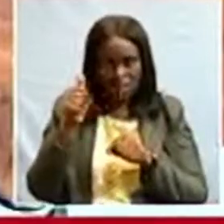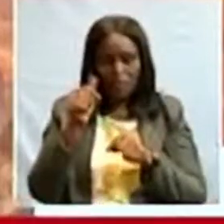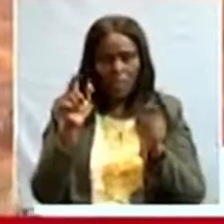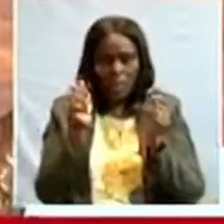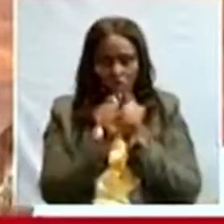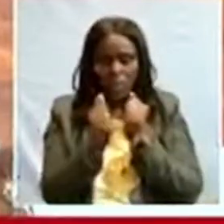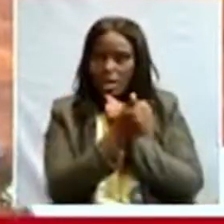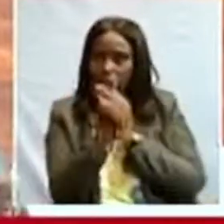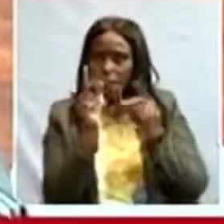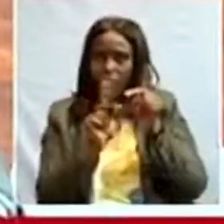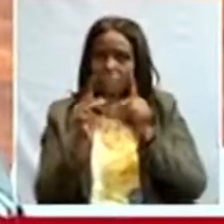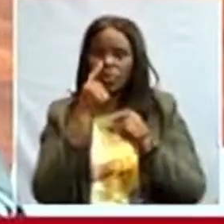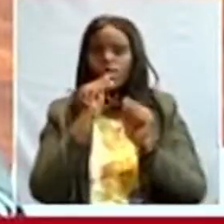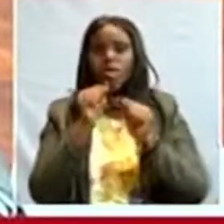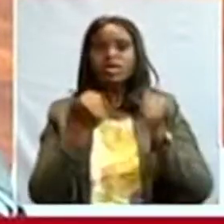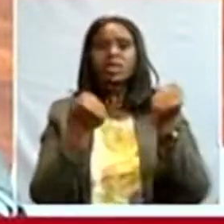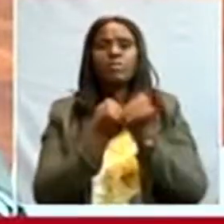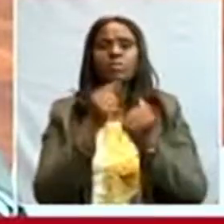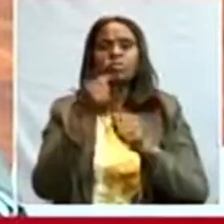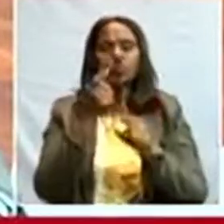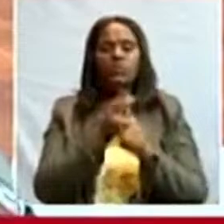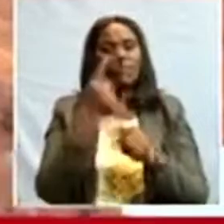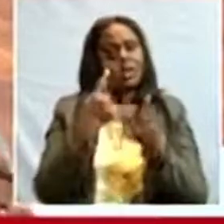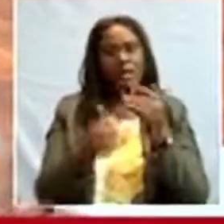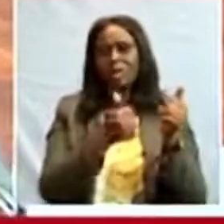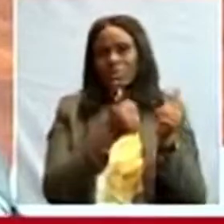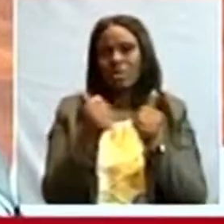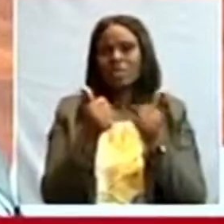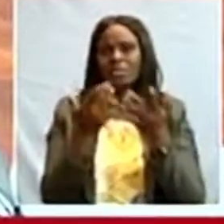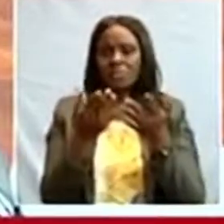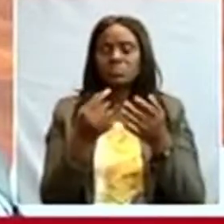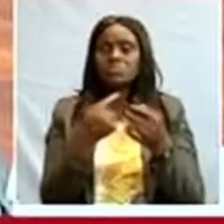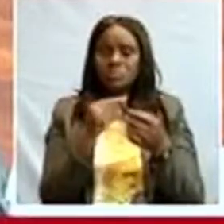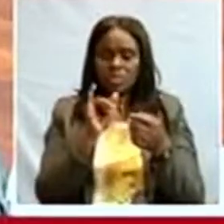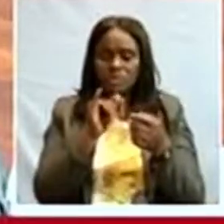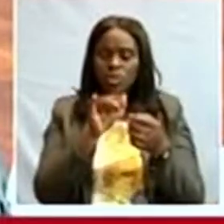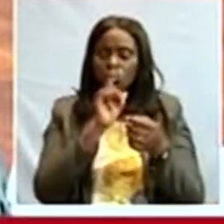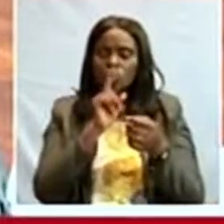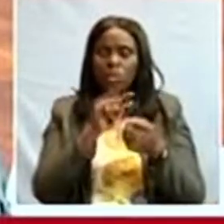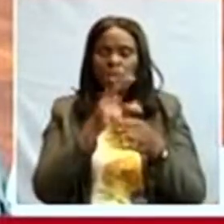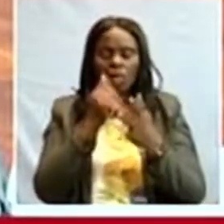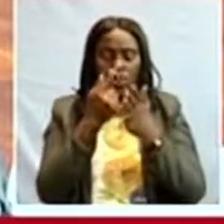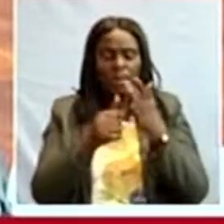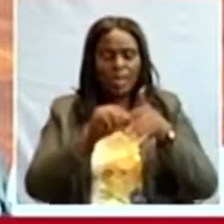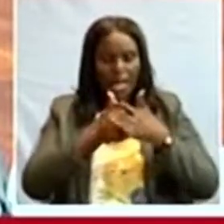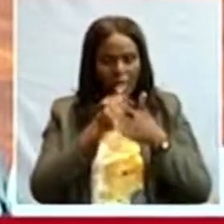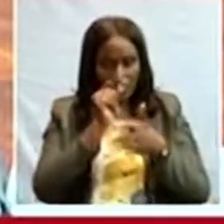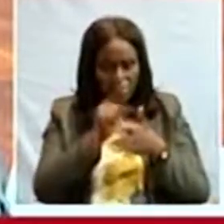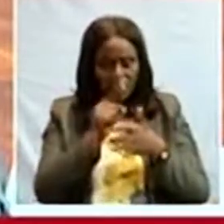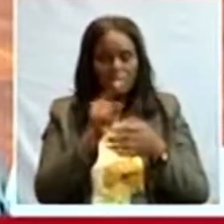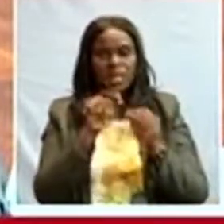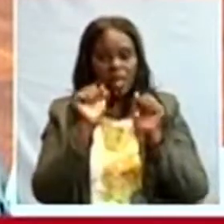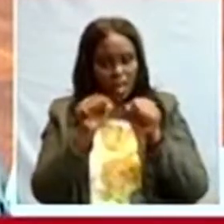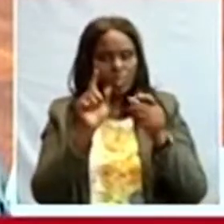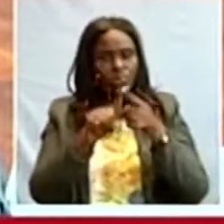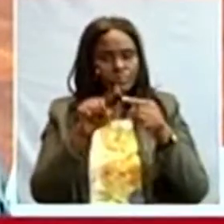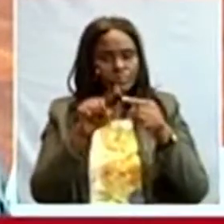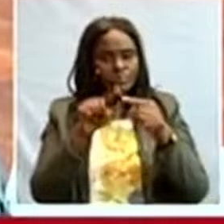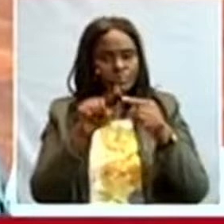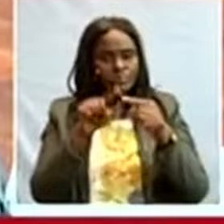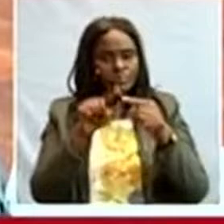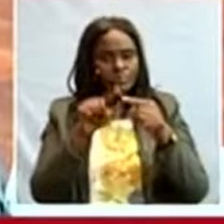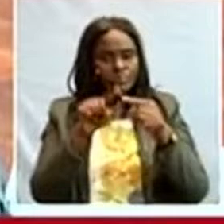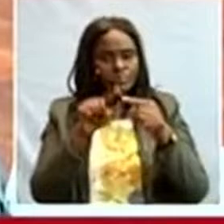with any other people who can support them from that aspect and show us the traction, how this system is able to interrogate, to